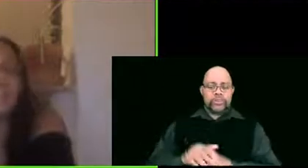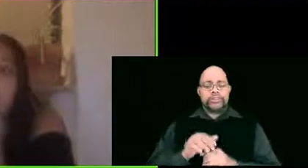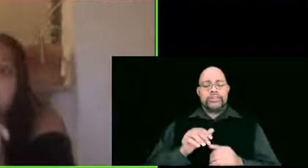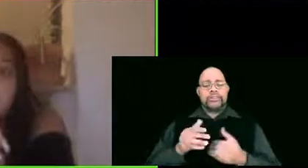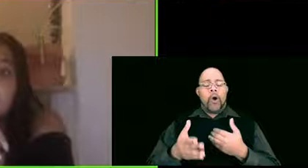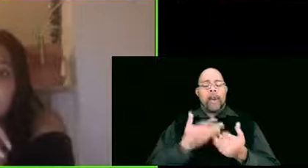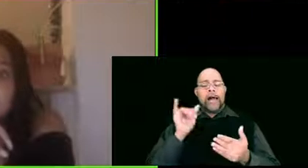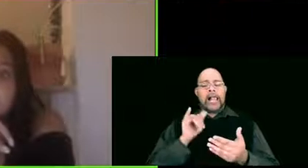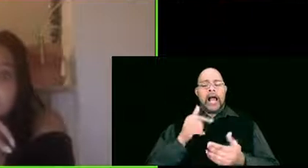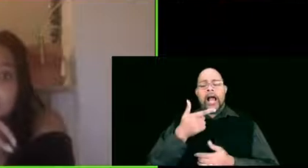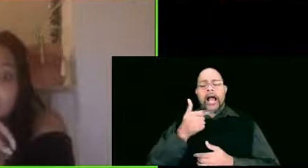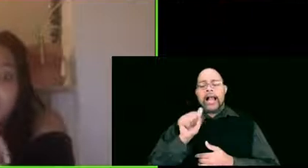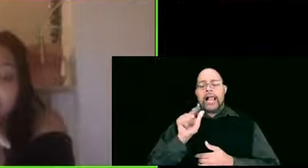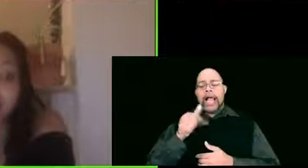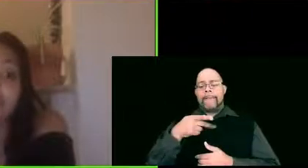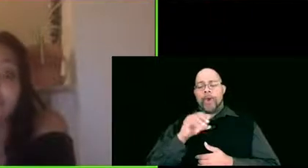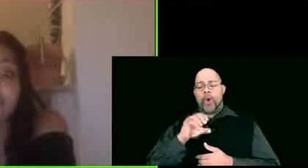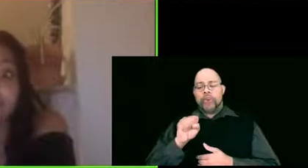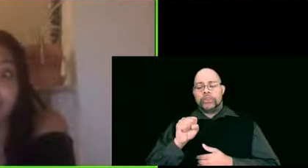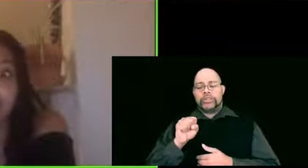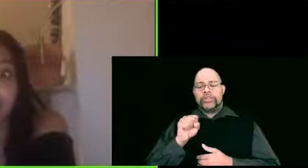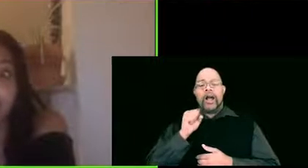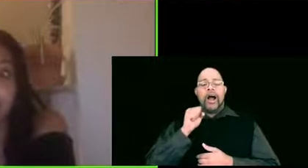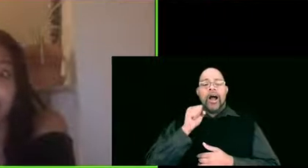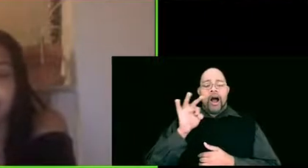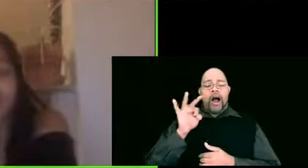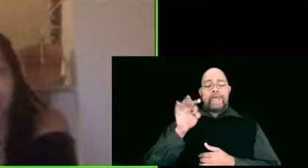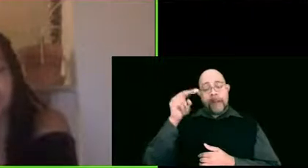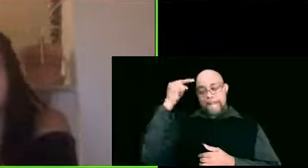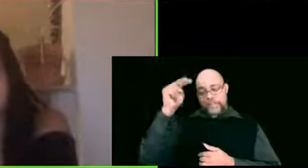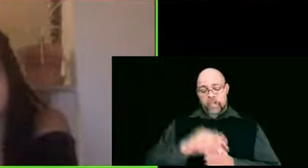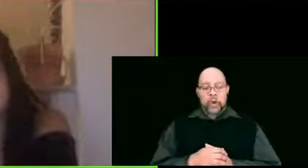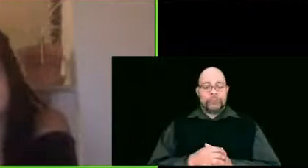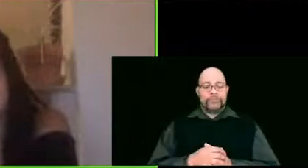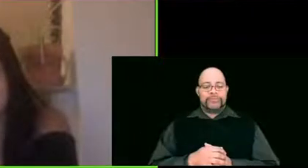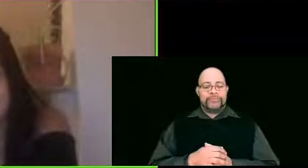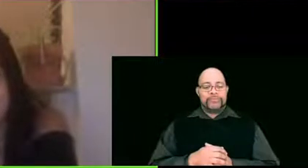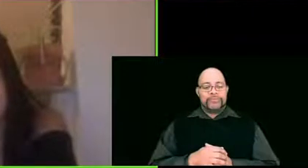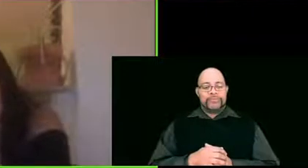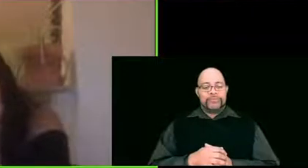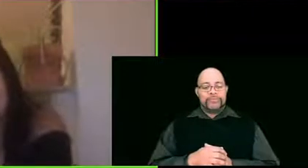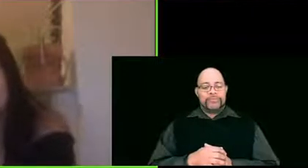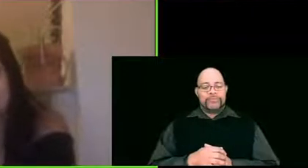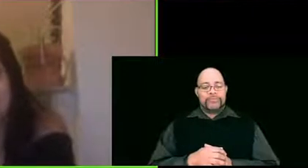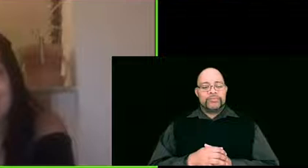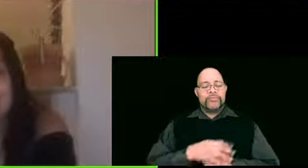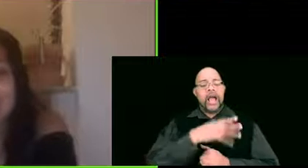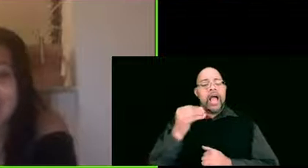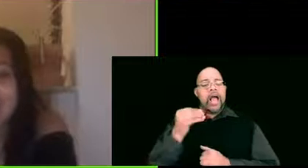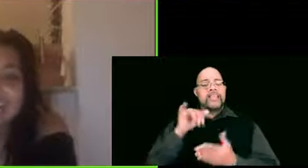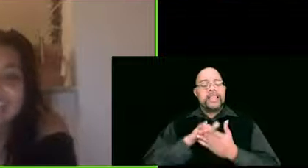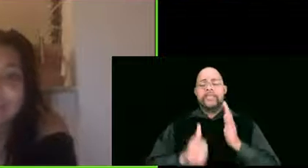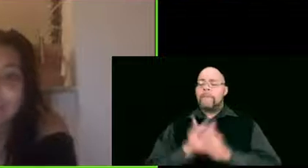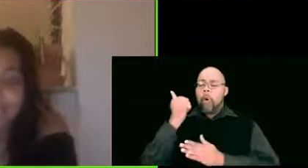as the Galapagos of the Pacific Ocean. So, no, sorry, Galapagos of Mexico. That's what I meant to say.